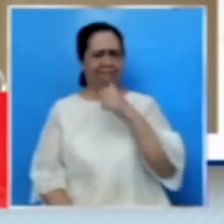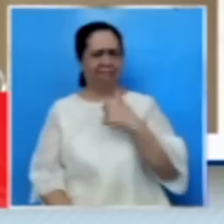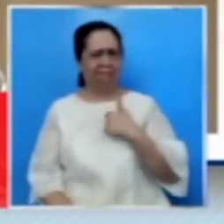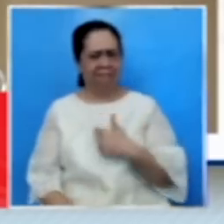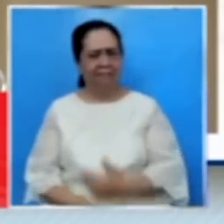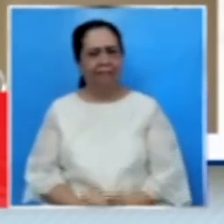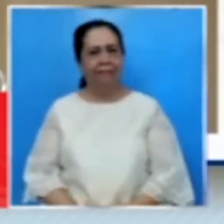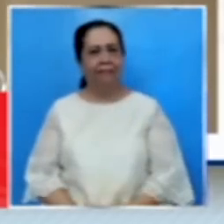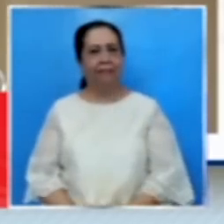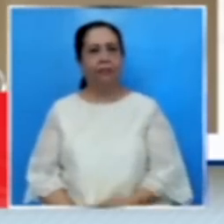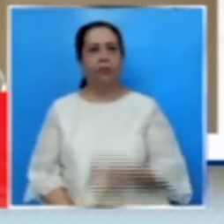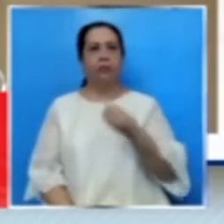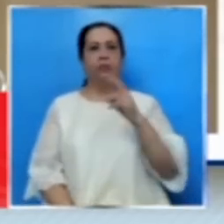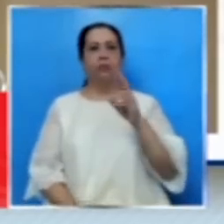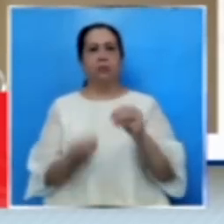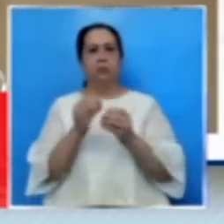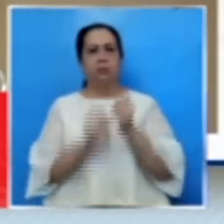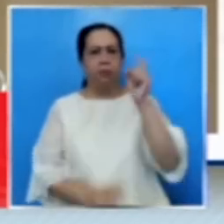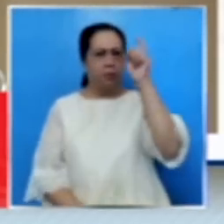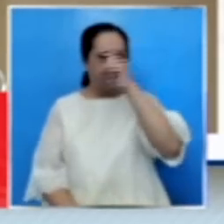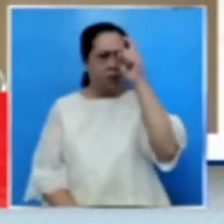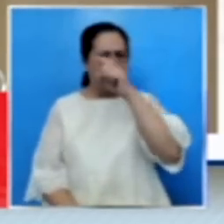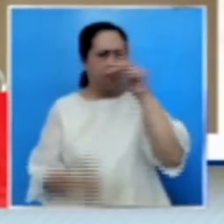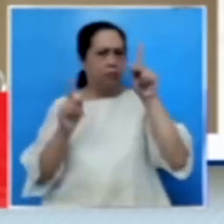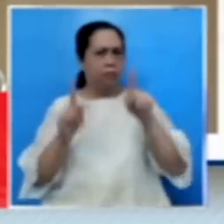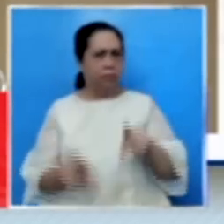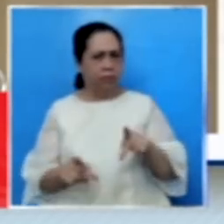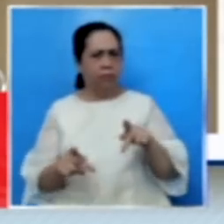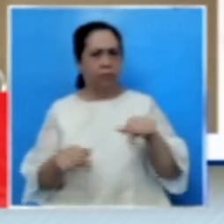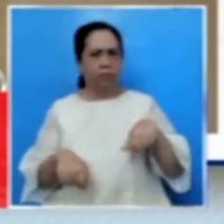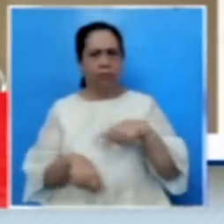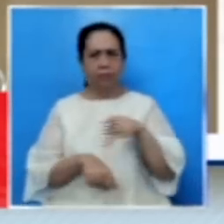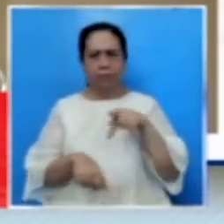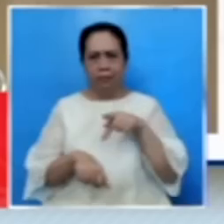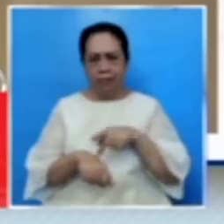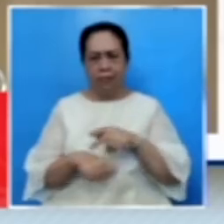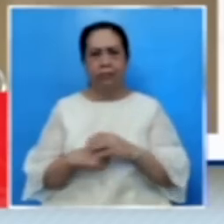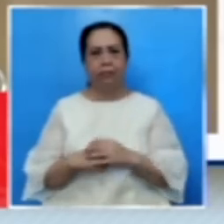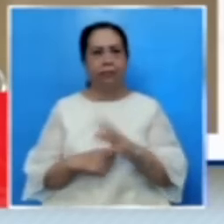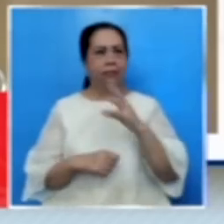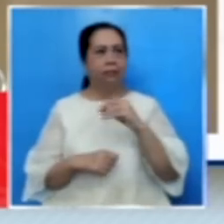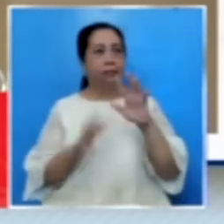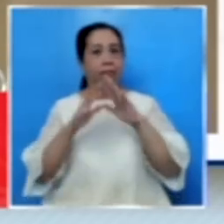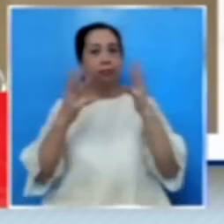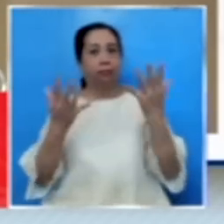o pinakamatalinong tao sa Pilipinas at sa mundo.